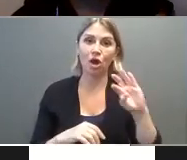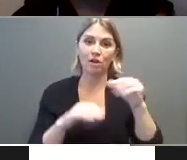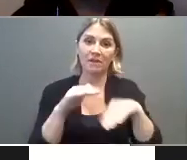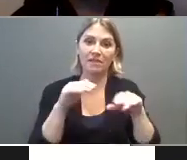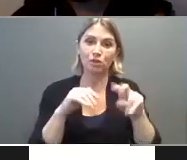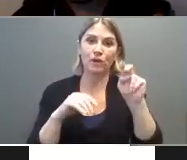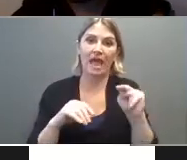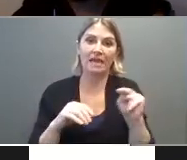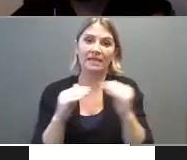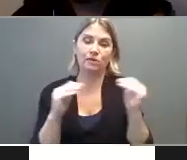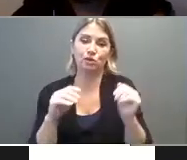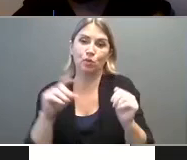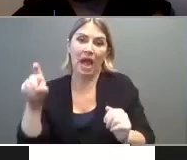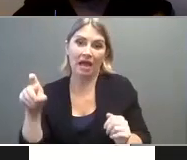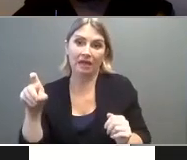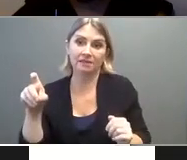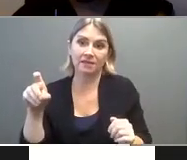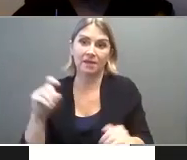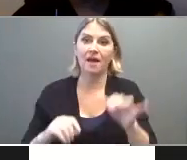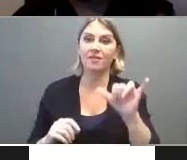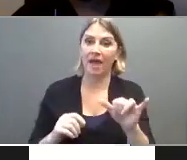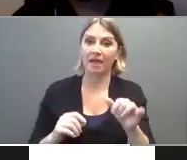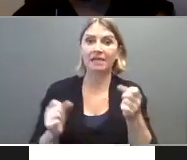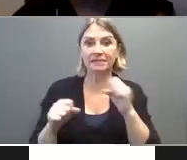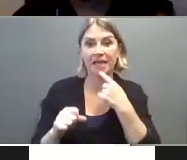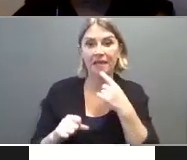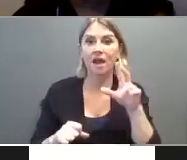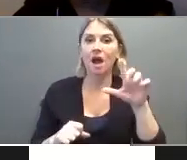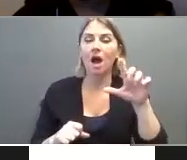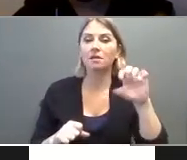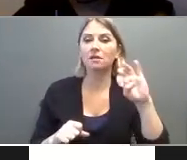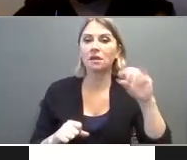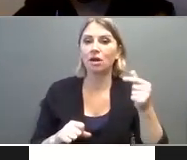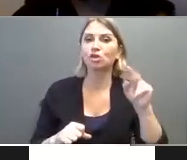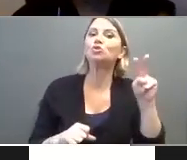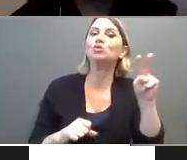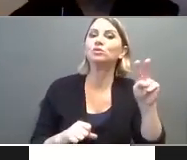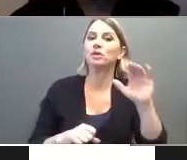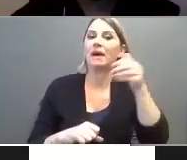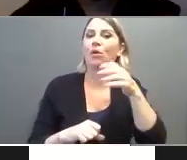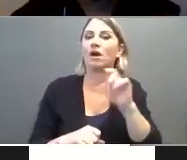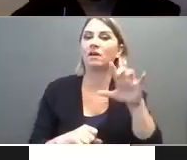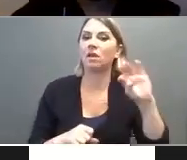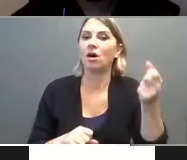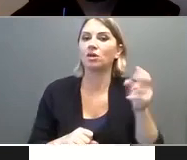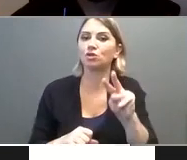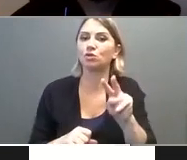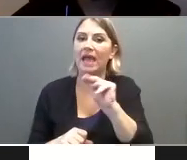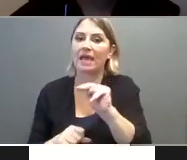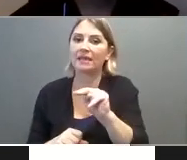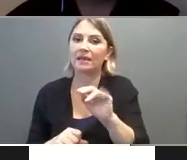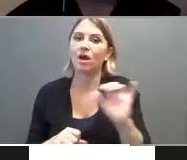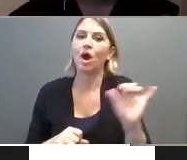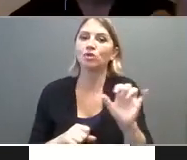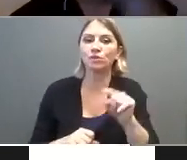equals to some value x, then when we say log 2 to the power of log base 2 of n, we can say that it is 2 to the power of